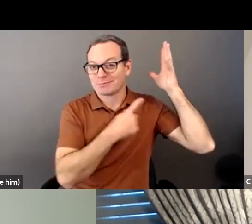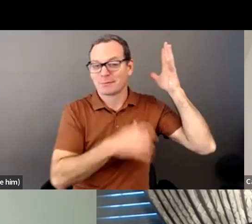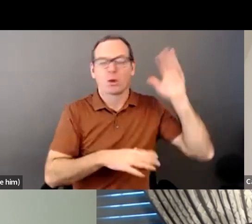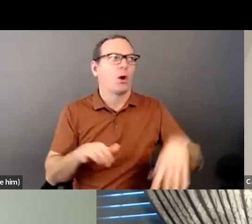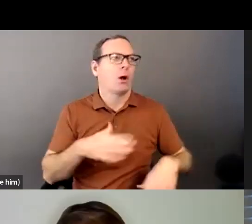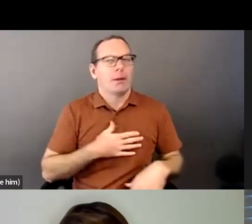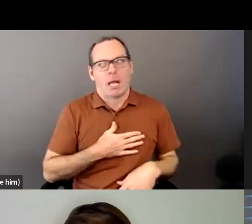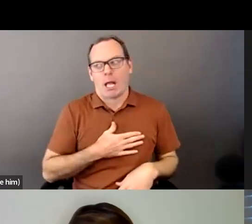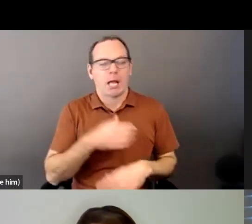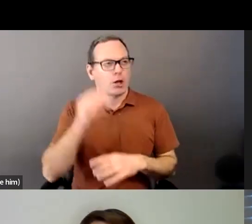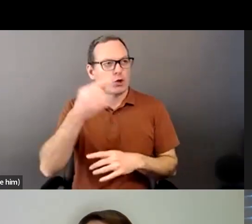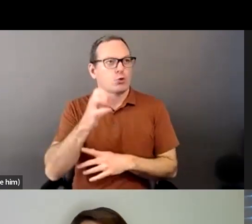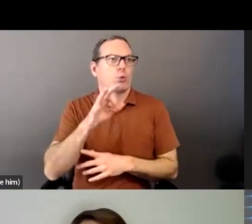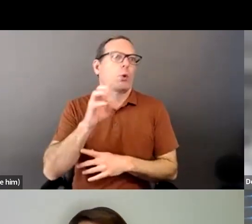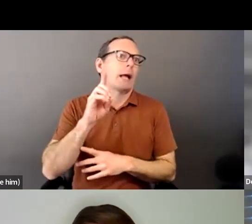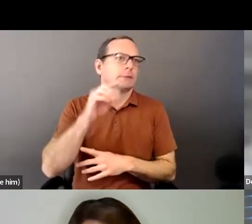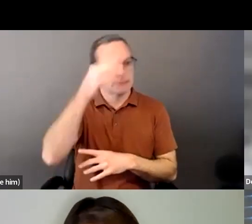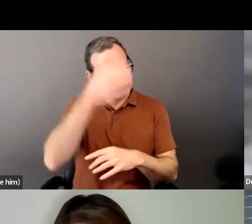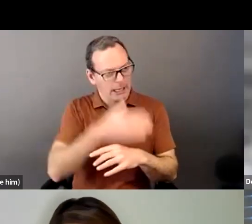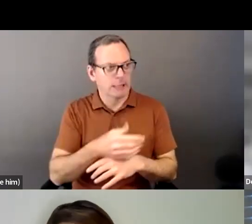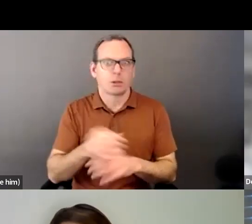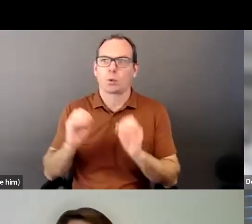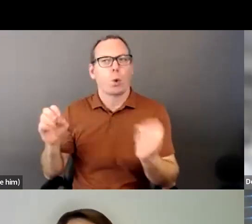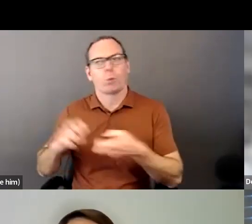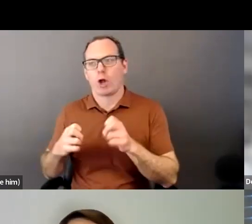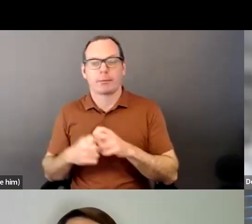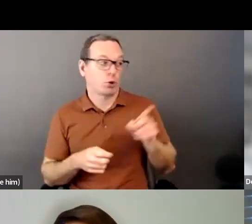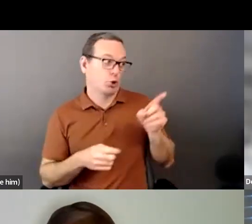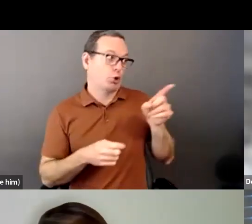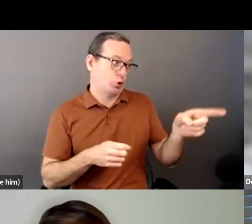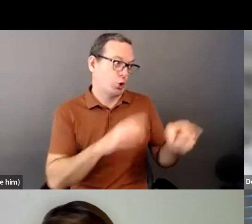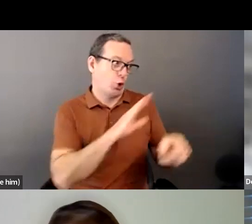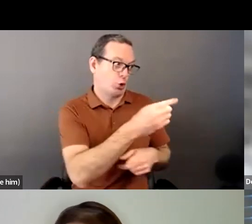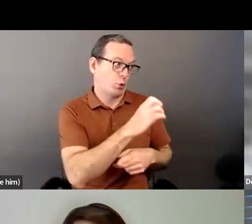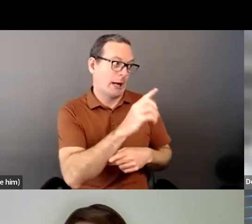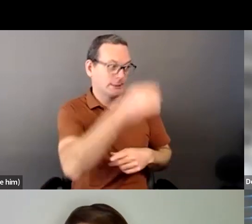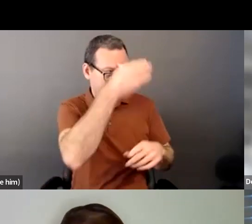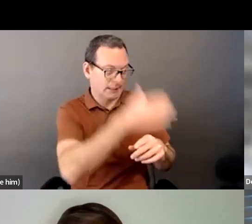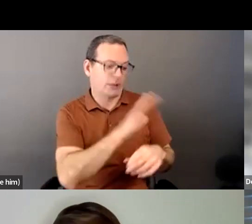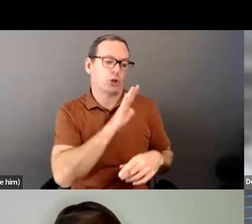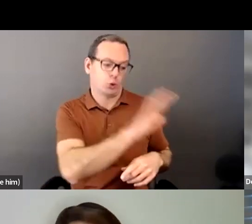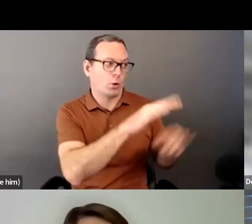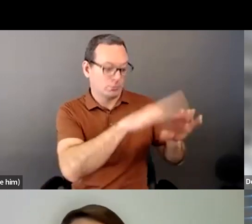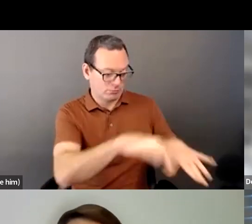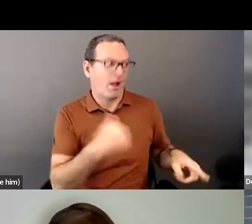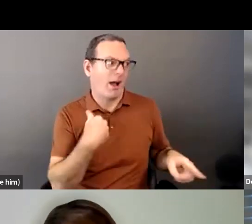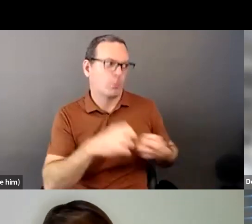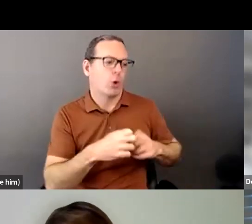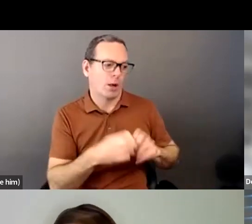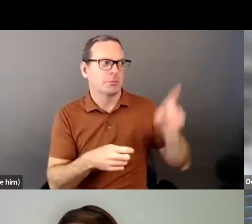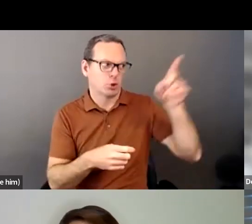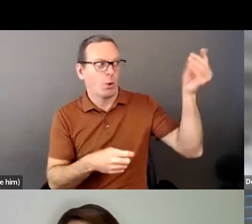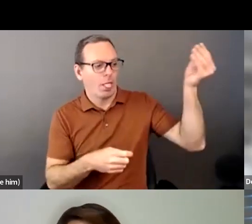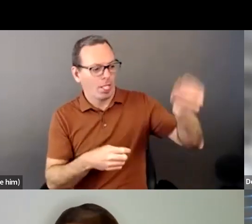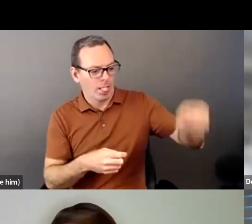well, my grandson has no problem. You're the one with the problem. You gave birth to him and you gave him some bad